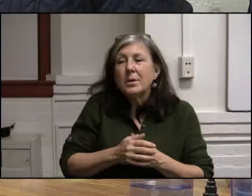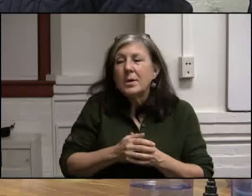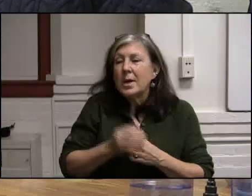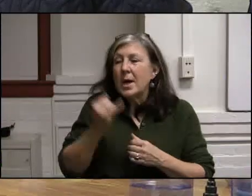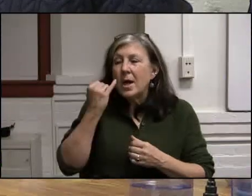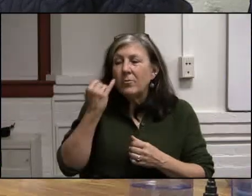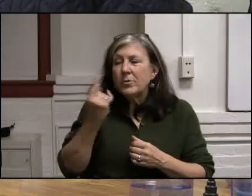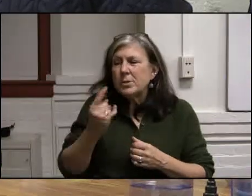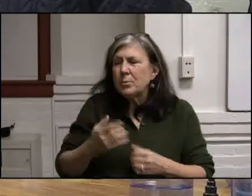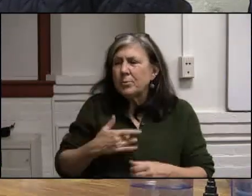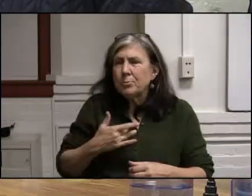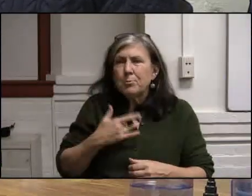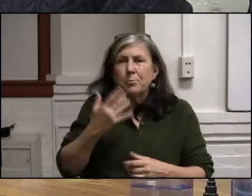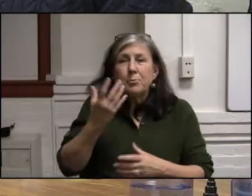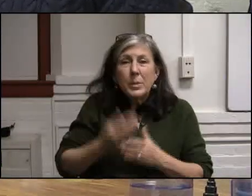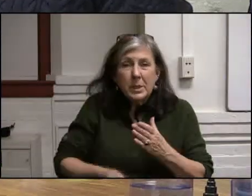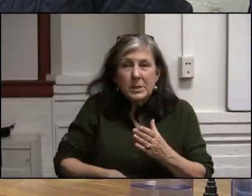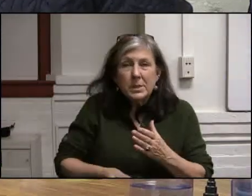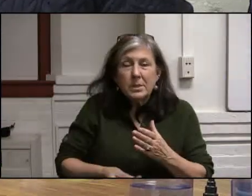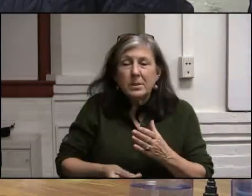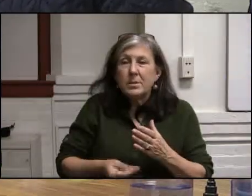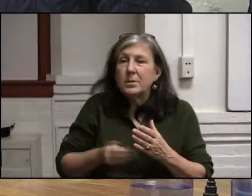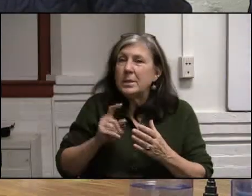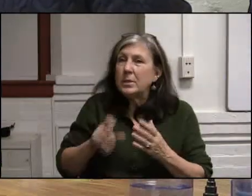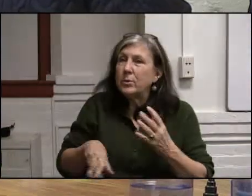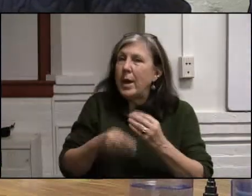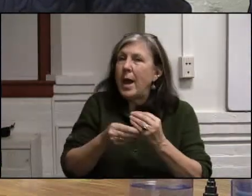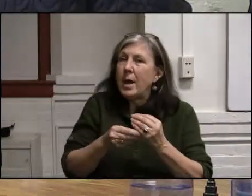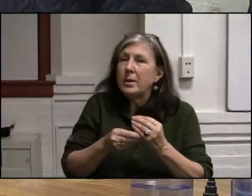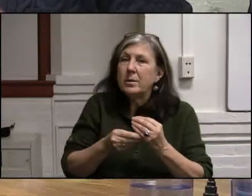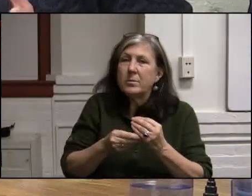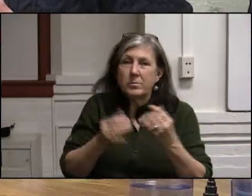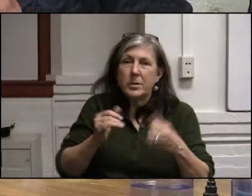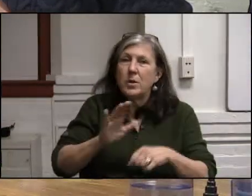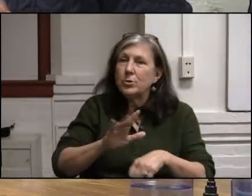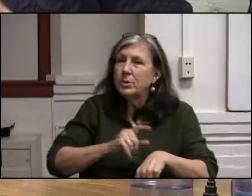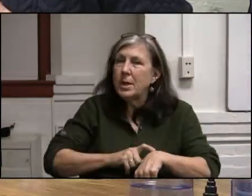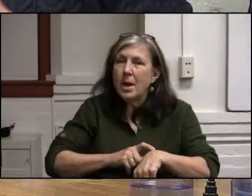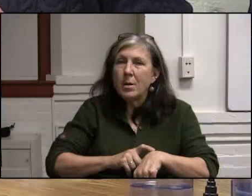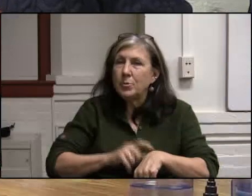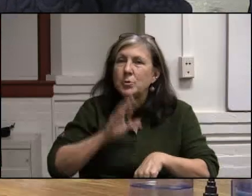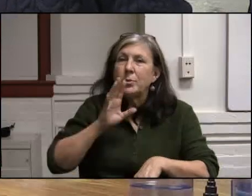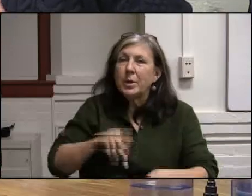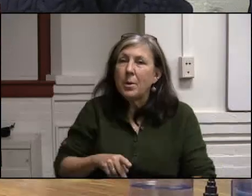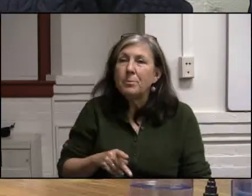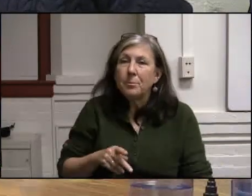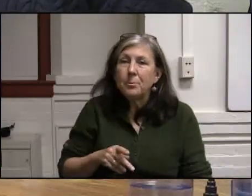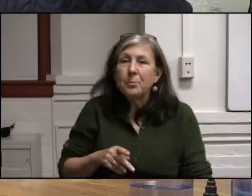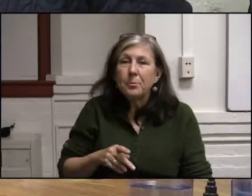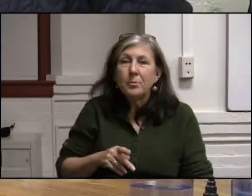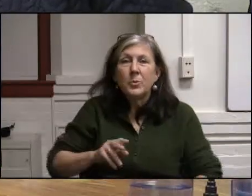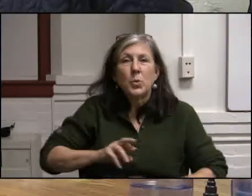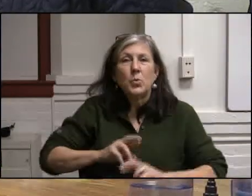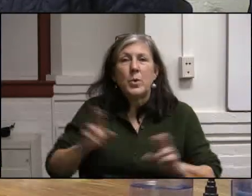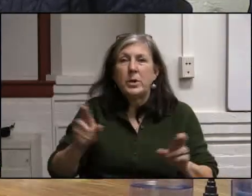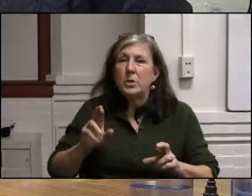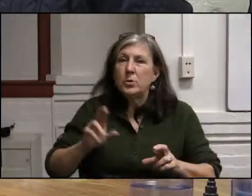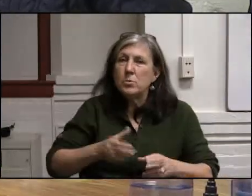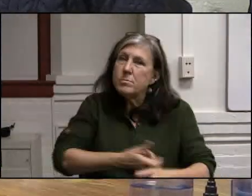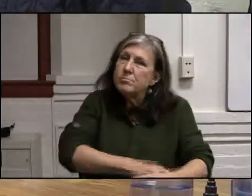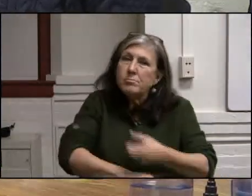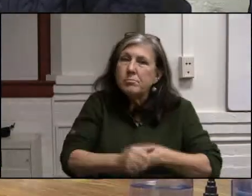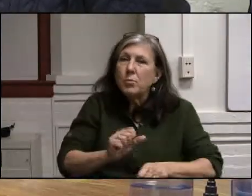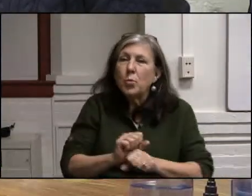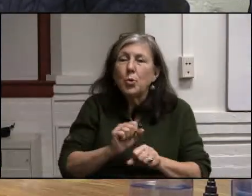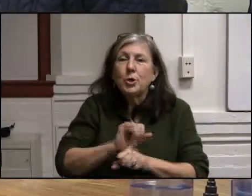think is missing from this that needs to be on the list, now's the time to say so that we're well prepared for our work in January.